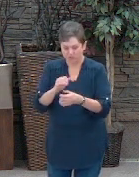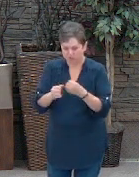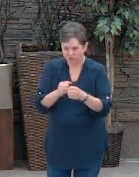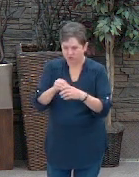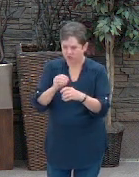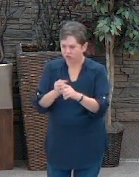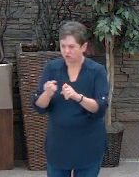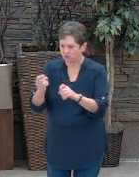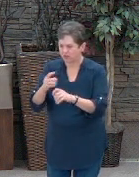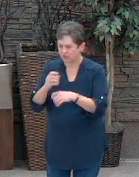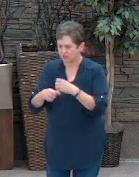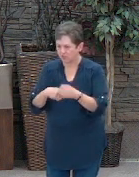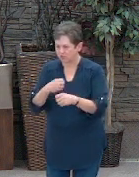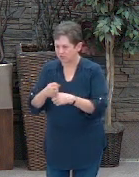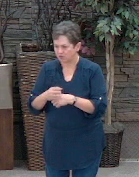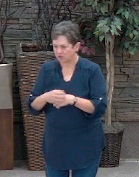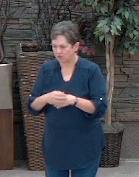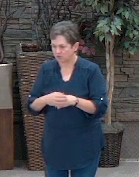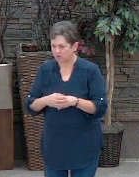year.